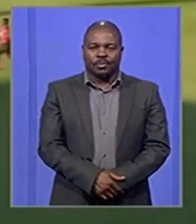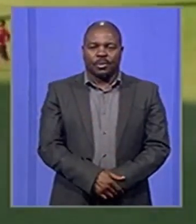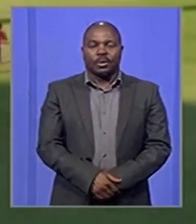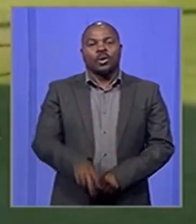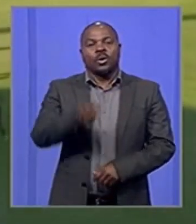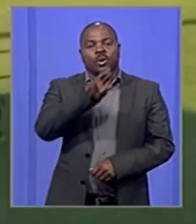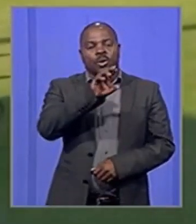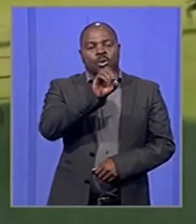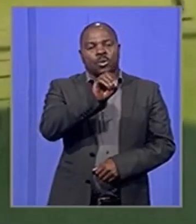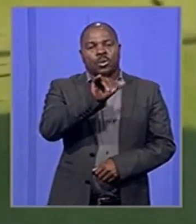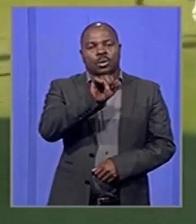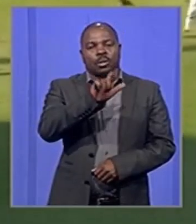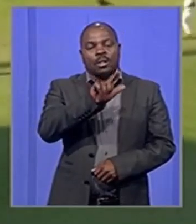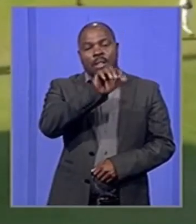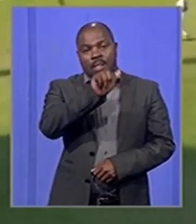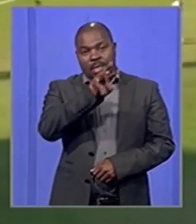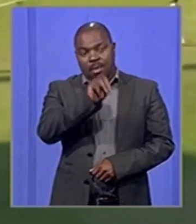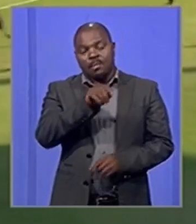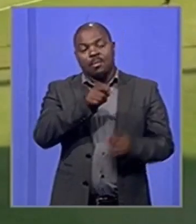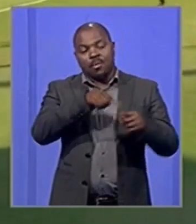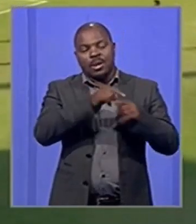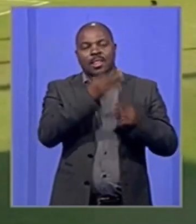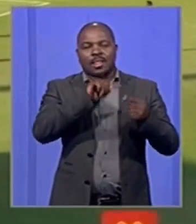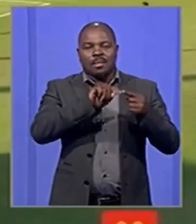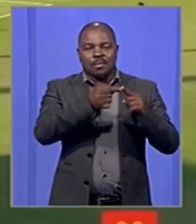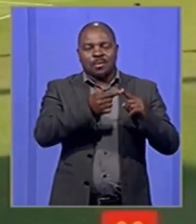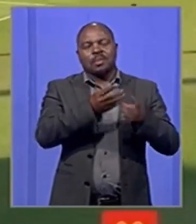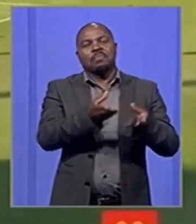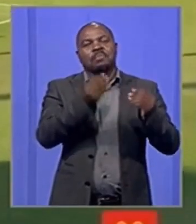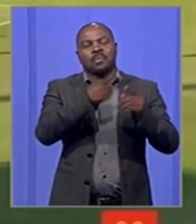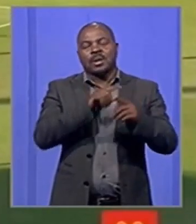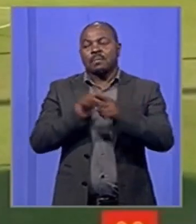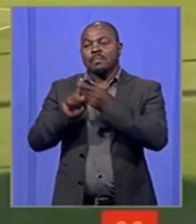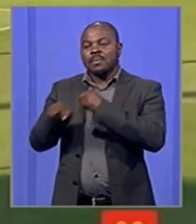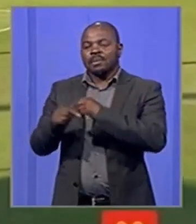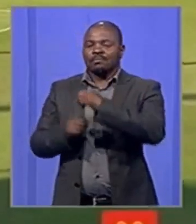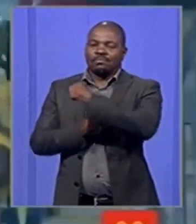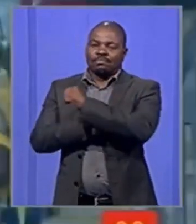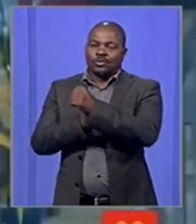Royal AM e phumanetse dintlha tse tharo papading ya yona le TS Galaxy thapameng ena.